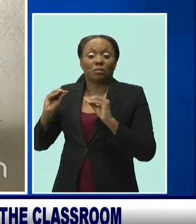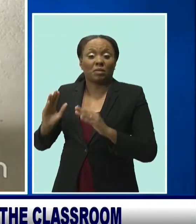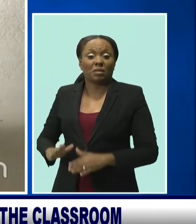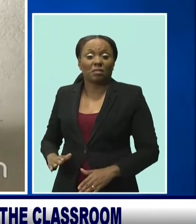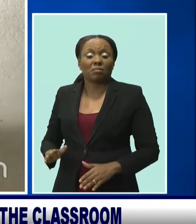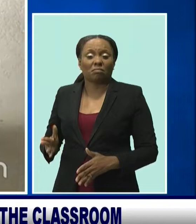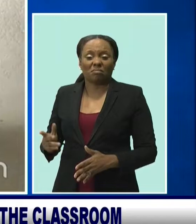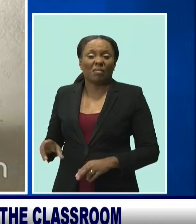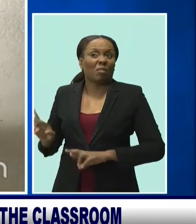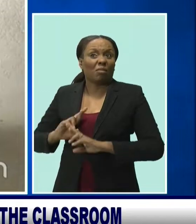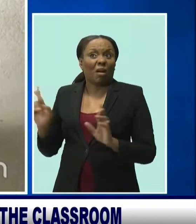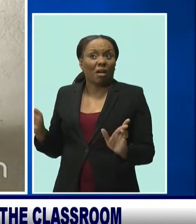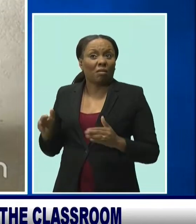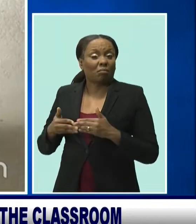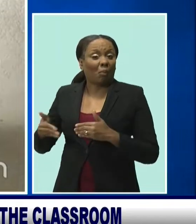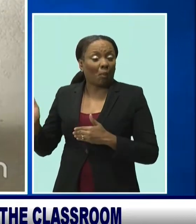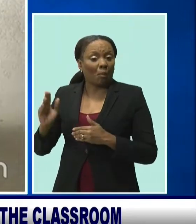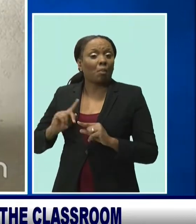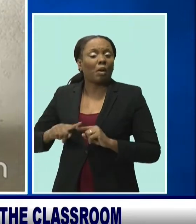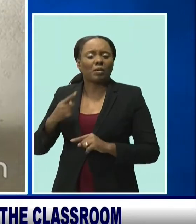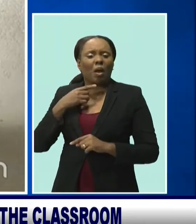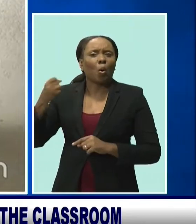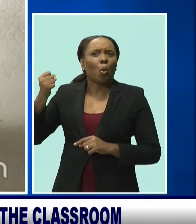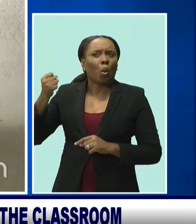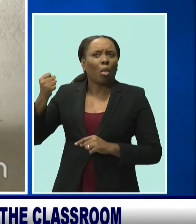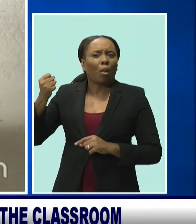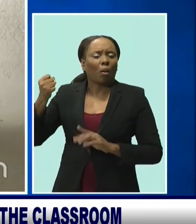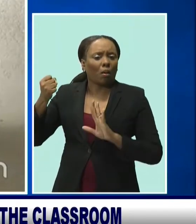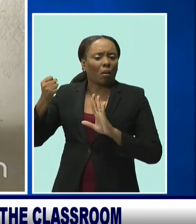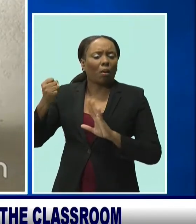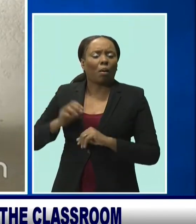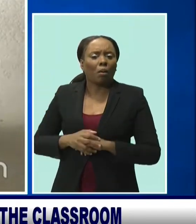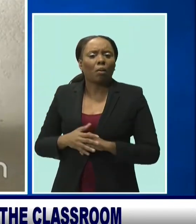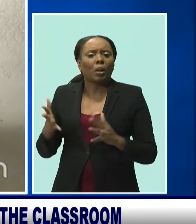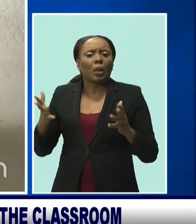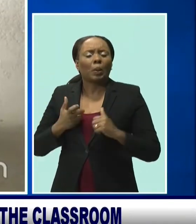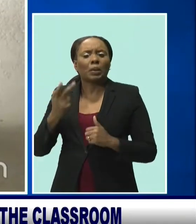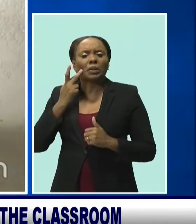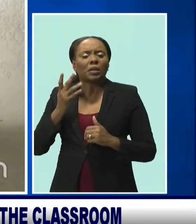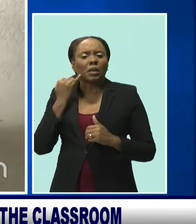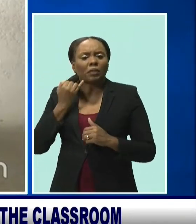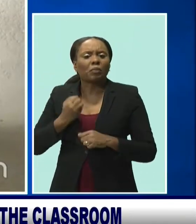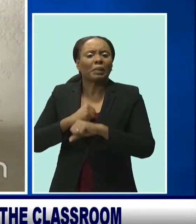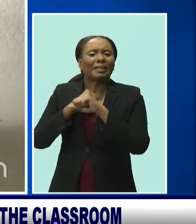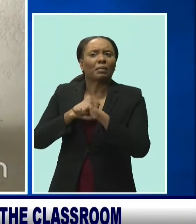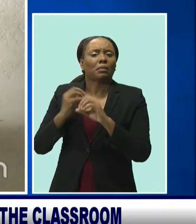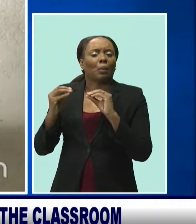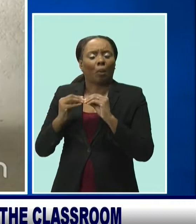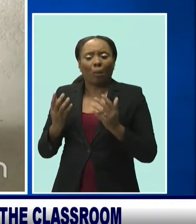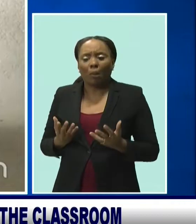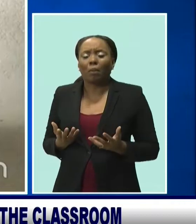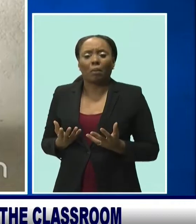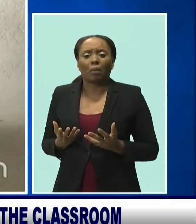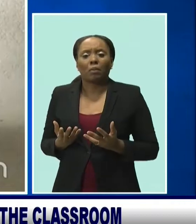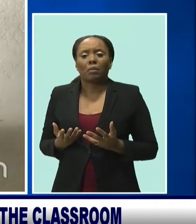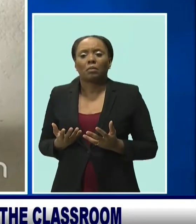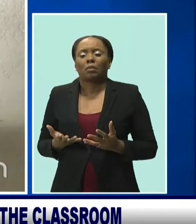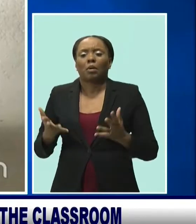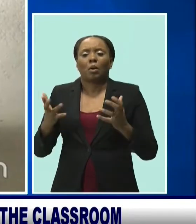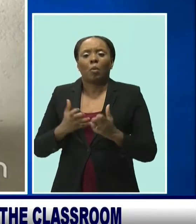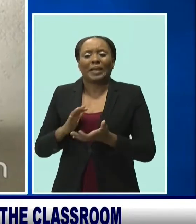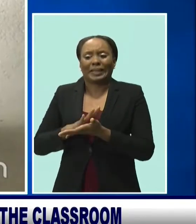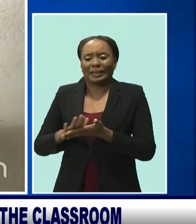We have said, let's just hold, let's see if we can put a couple more layers of protection for students, and let's source the